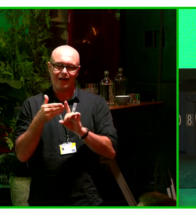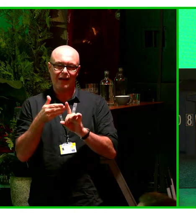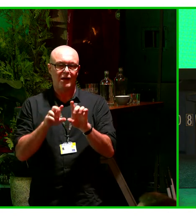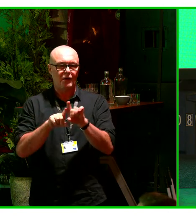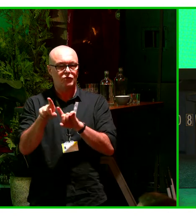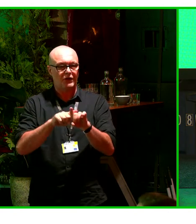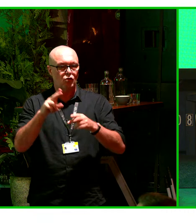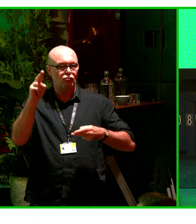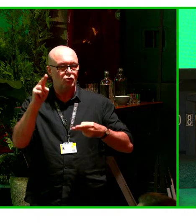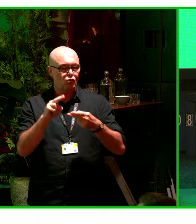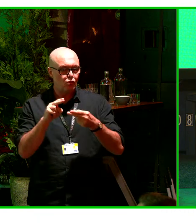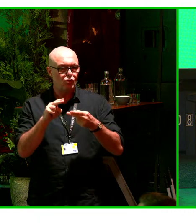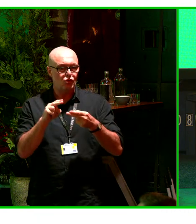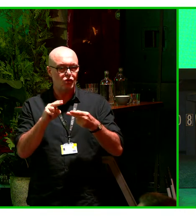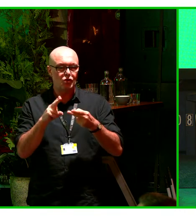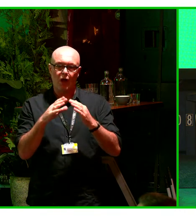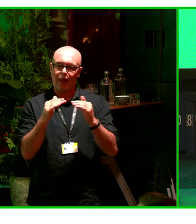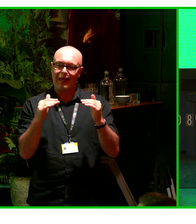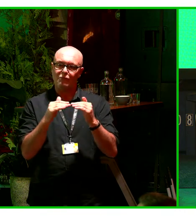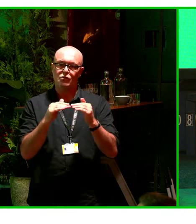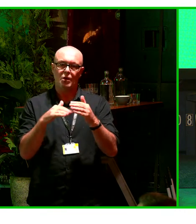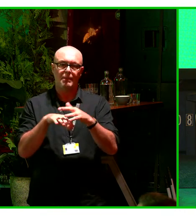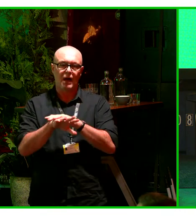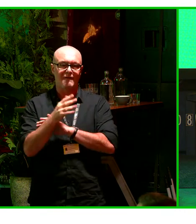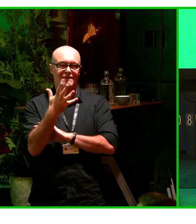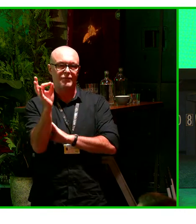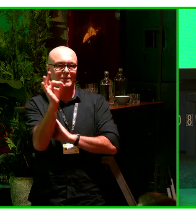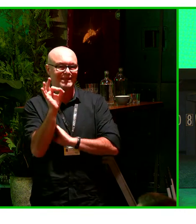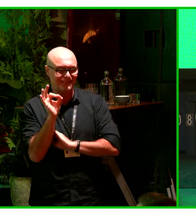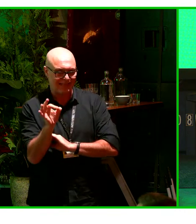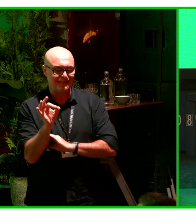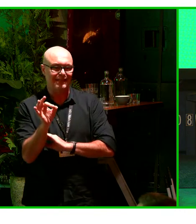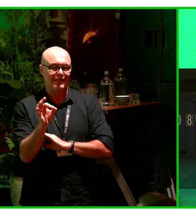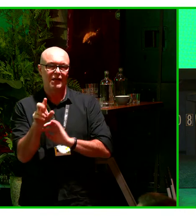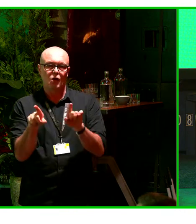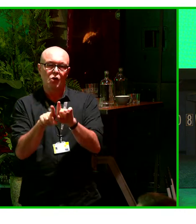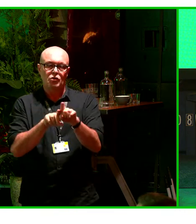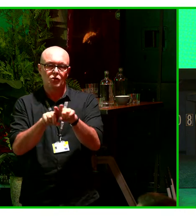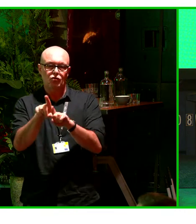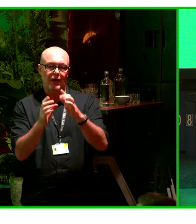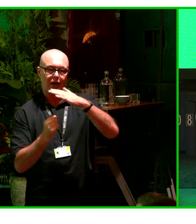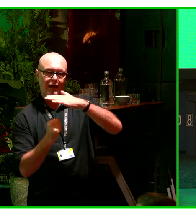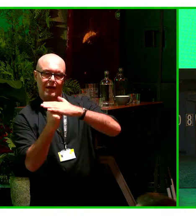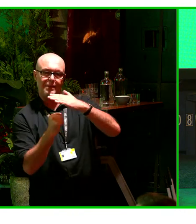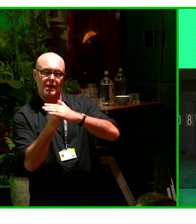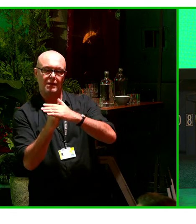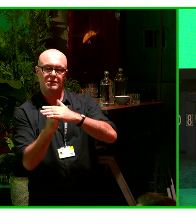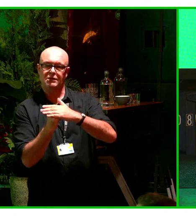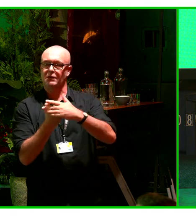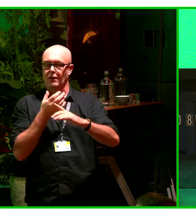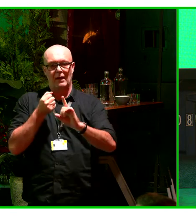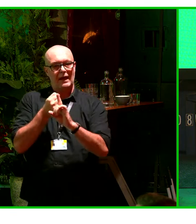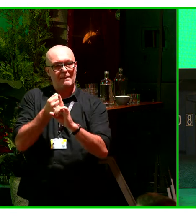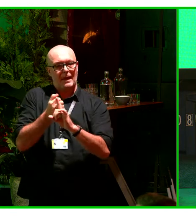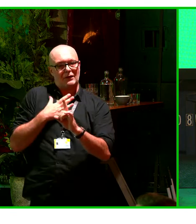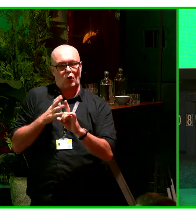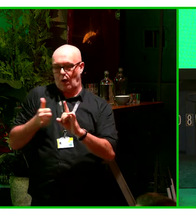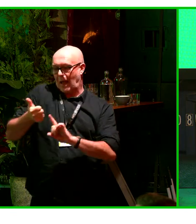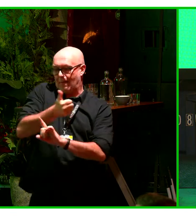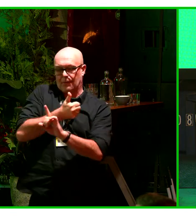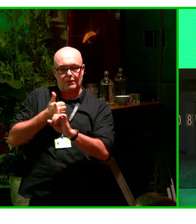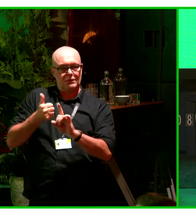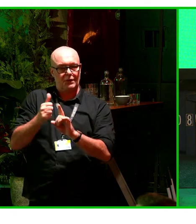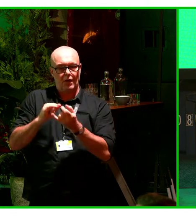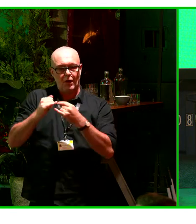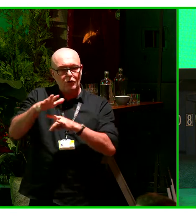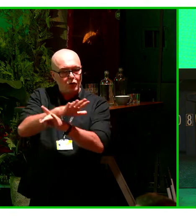reduce the embedded carbon by 50% and trying to limit the impact on our neighbors, kind of the social impact, which